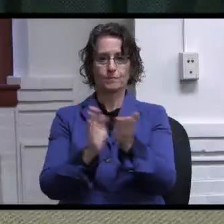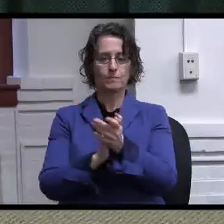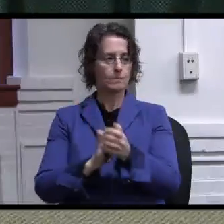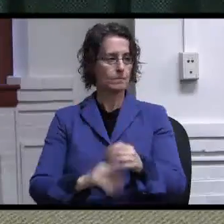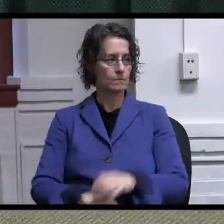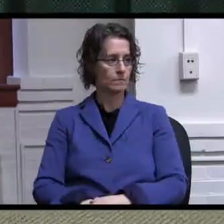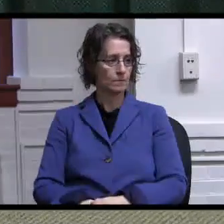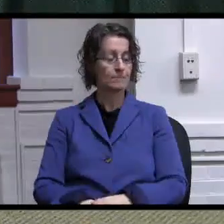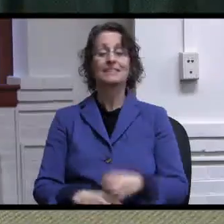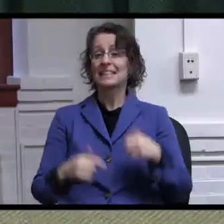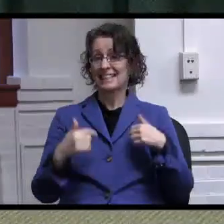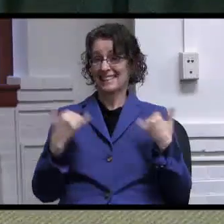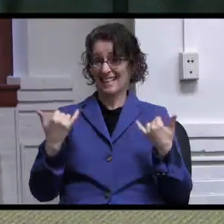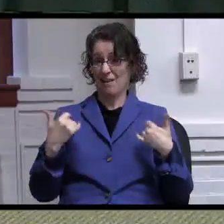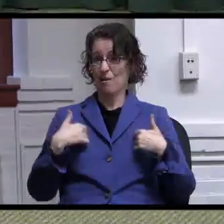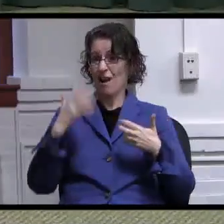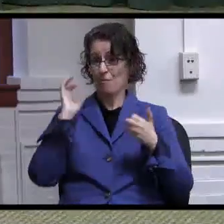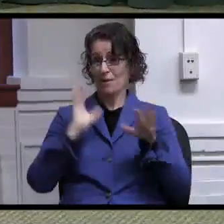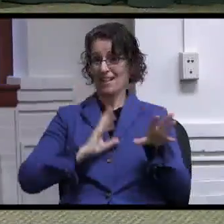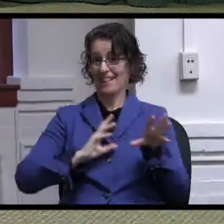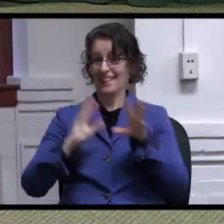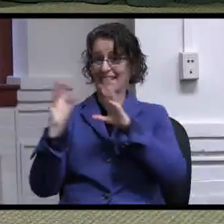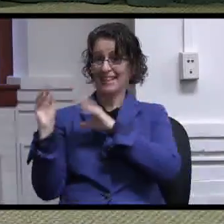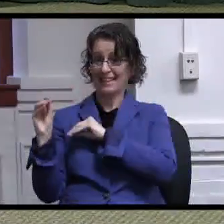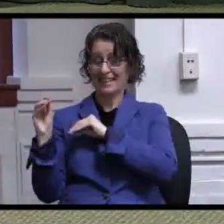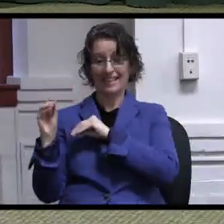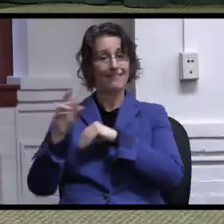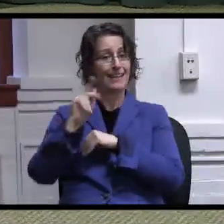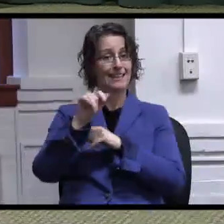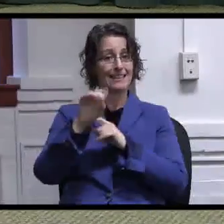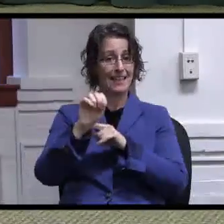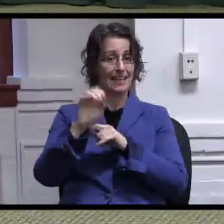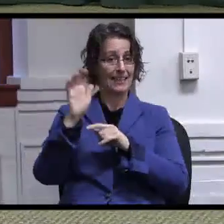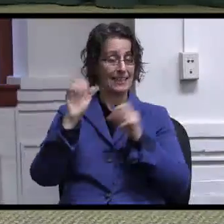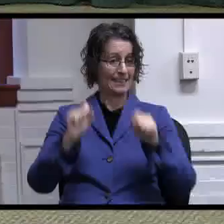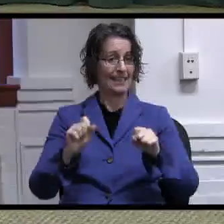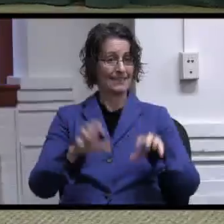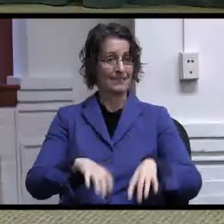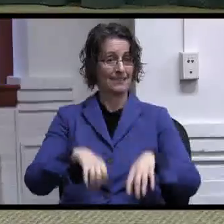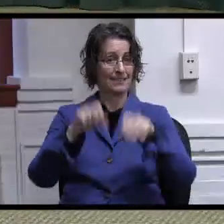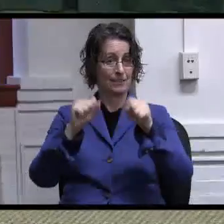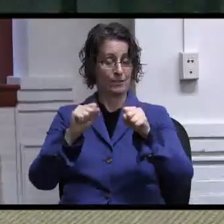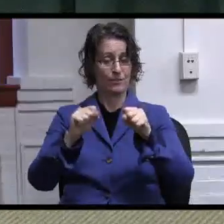I'm going to excuse myself and let Kate take over. Thank you, Hillary. You're welcome.